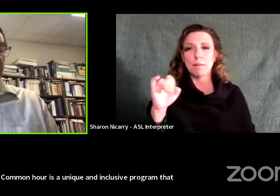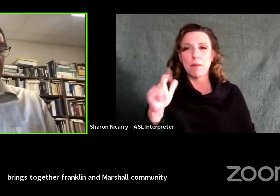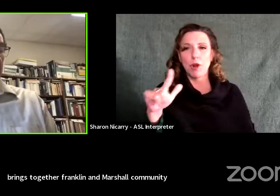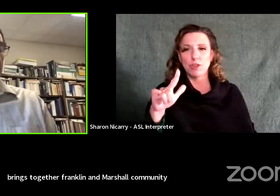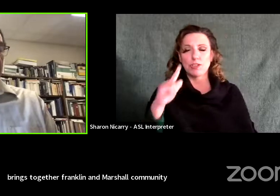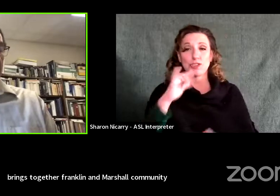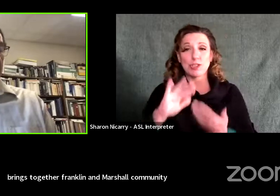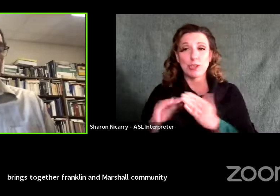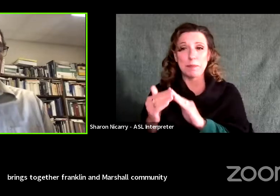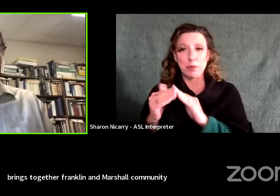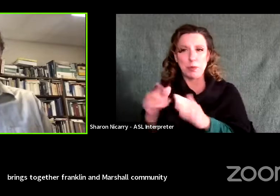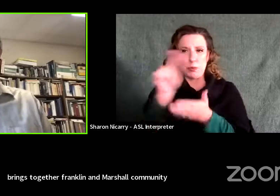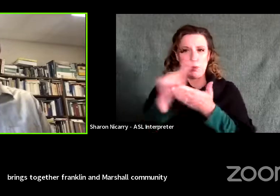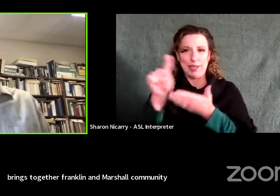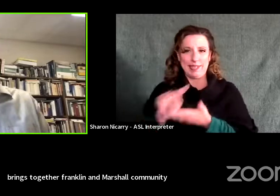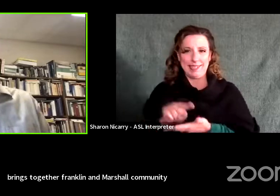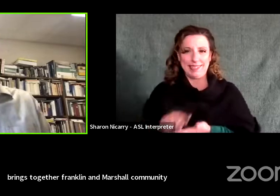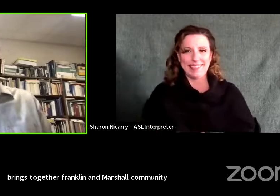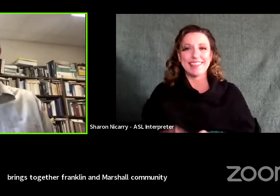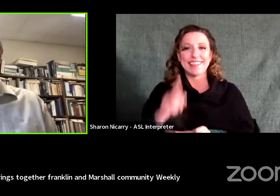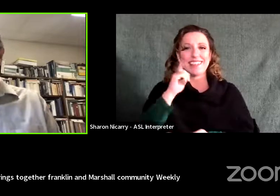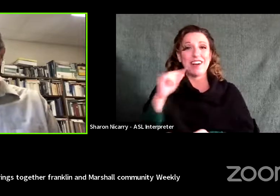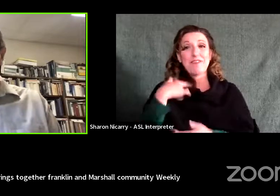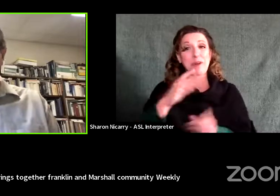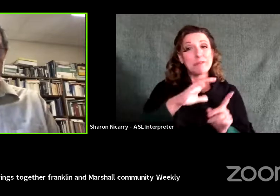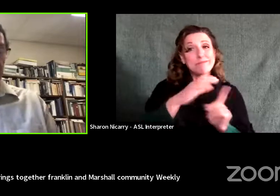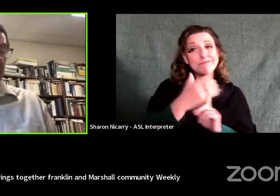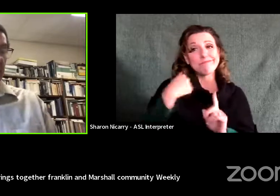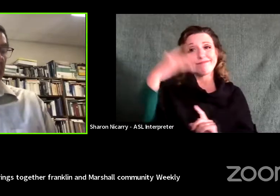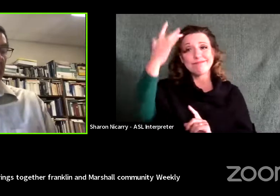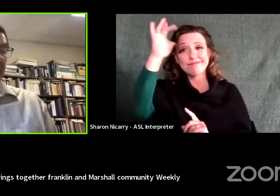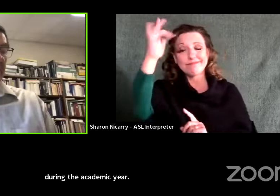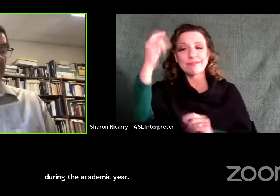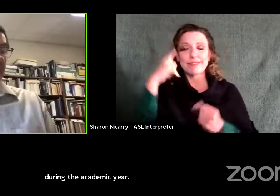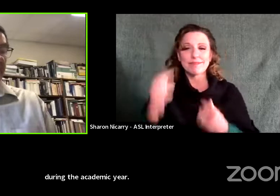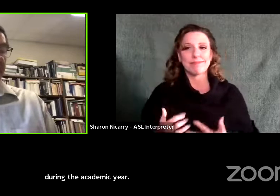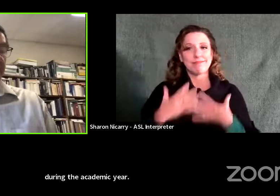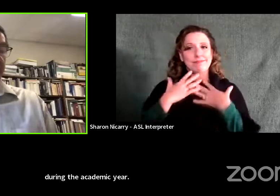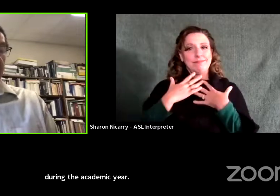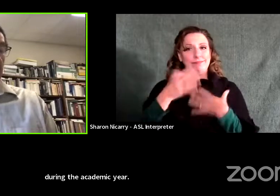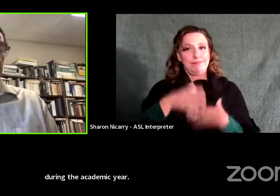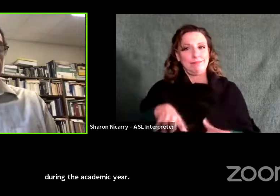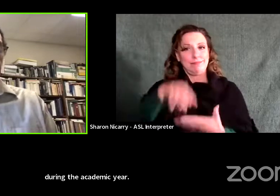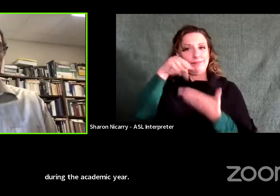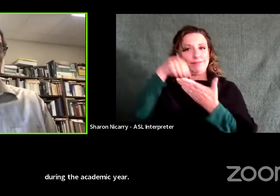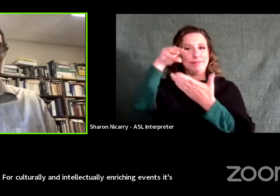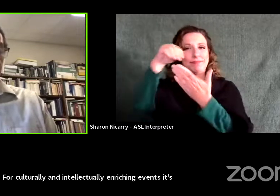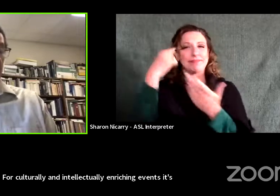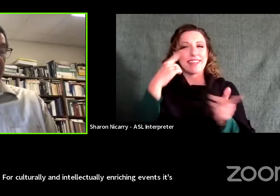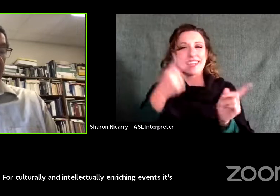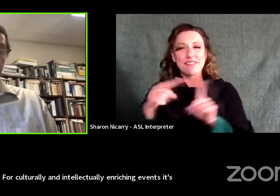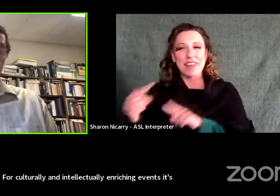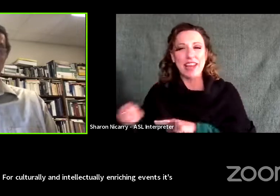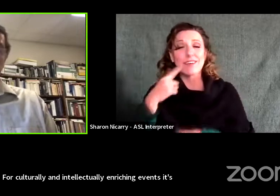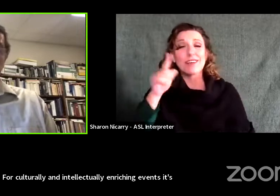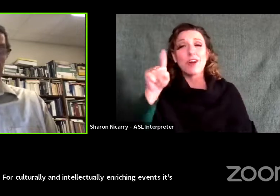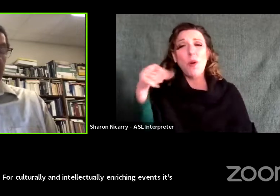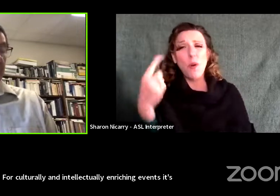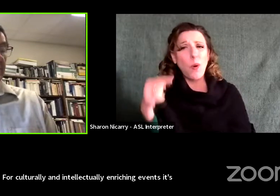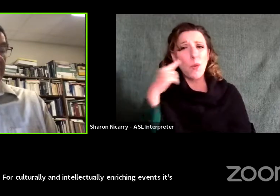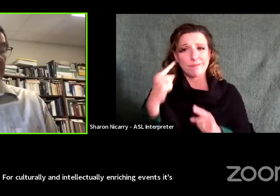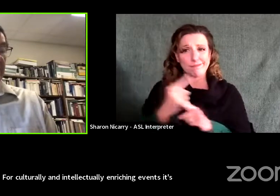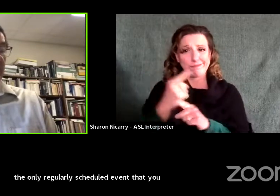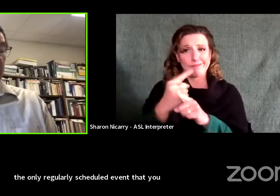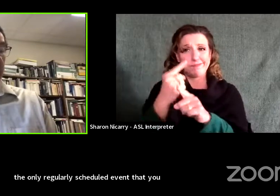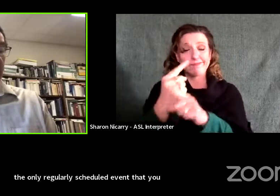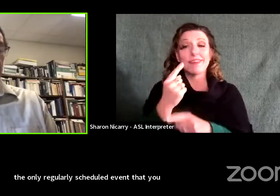weekly during the academic year for culturally and intellectually enriching events. It's the only regularly scheduled event that